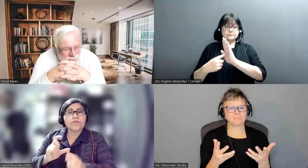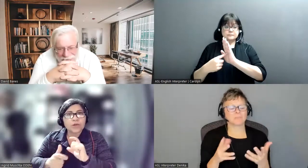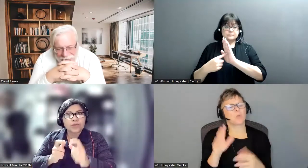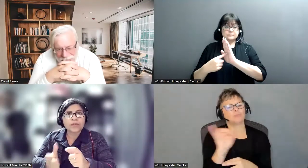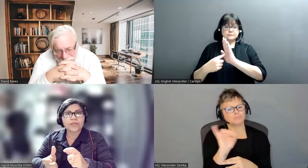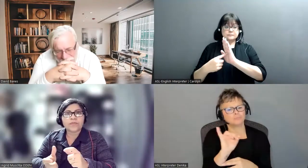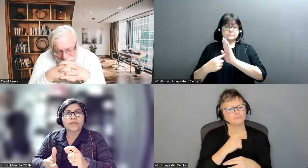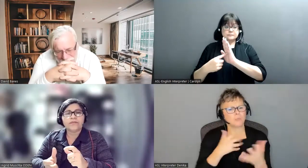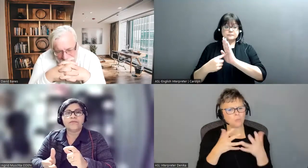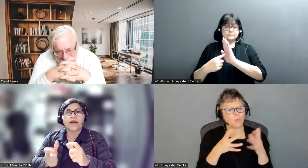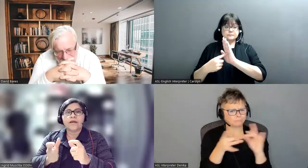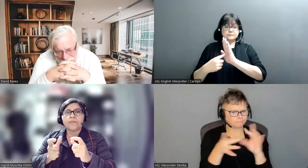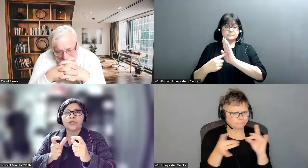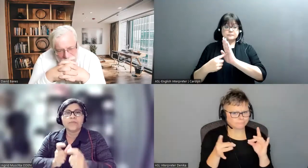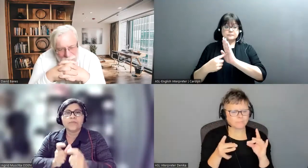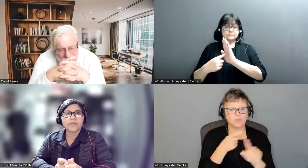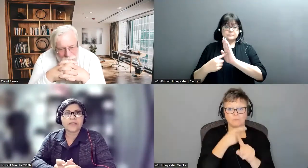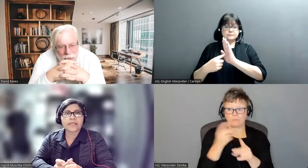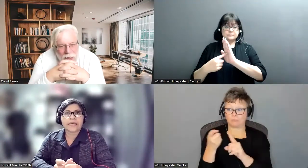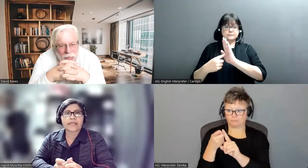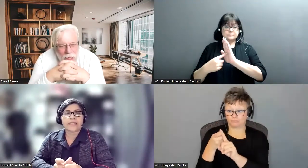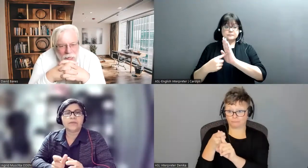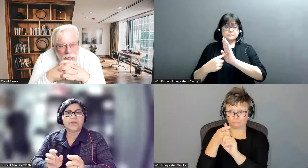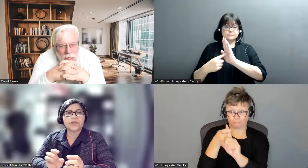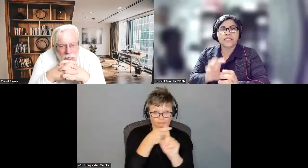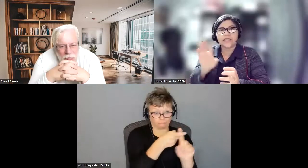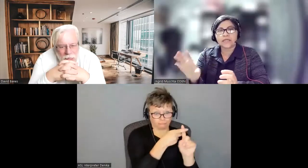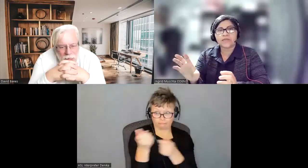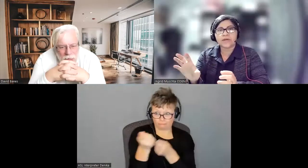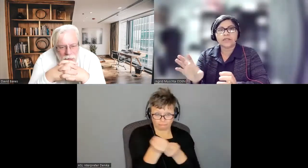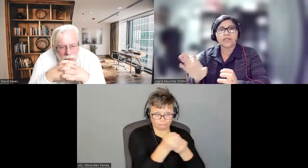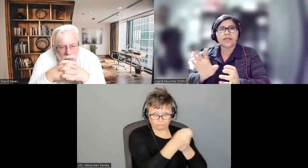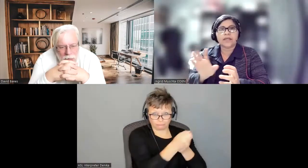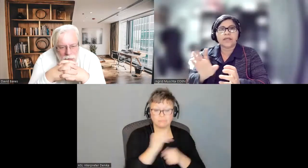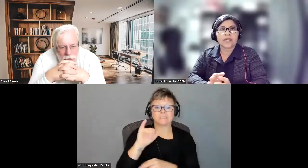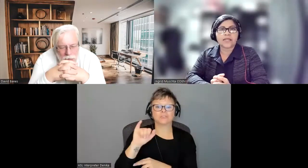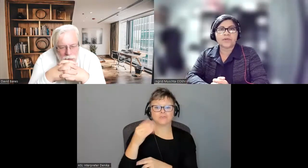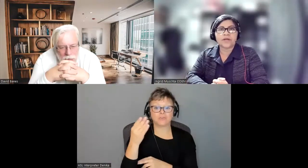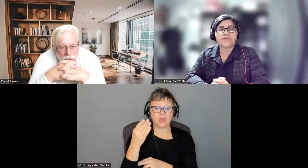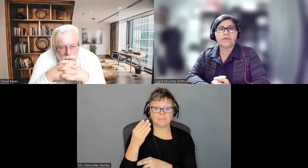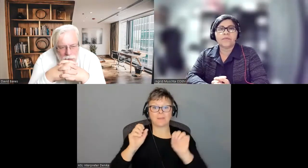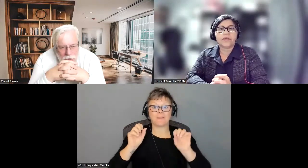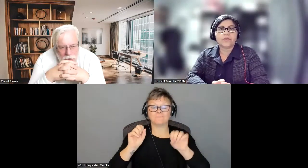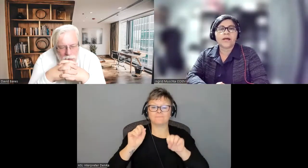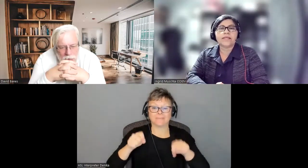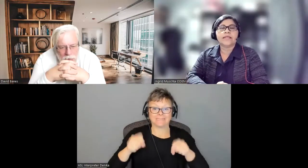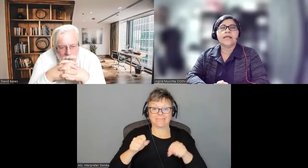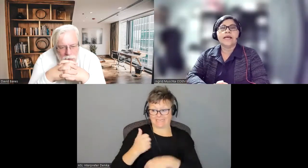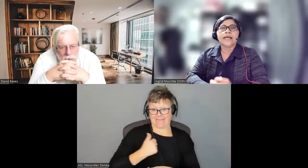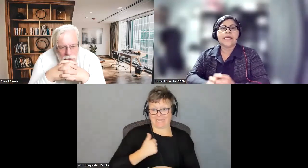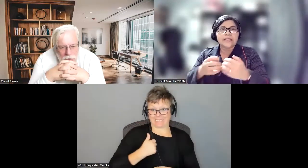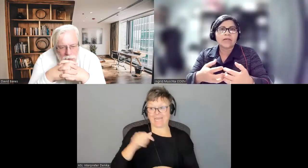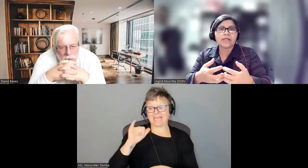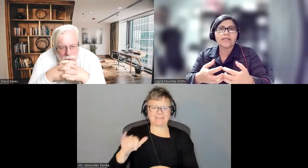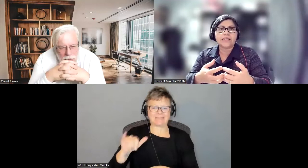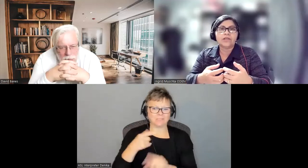from a recruitment perspective, Jobsability Canada, which is a product that ODEN has brought from the US,